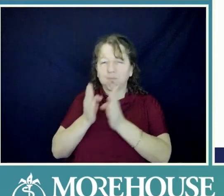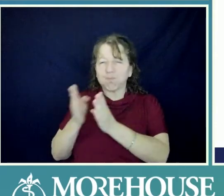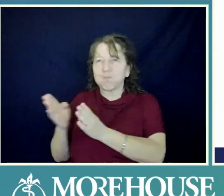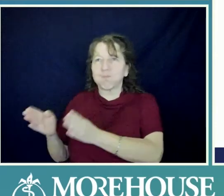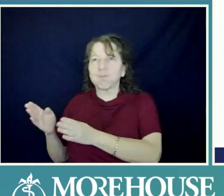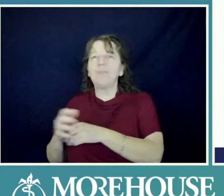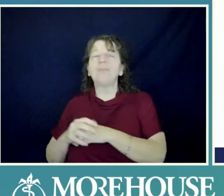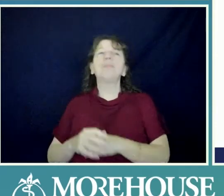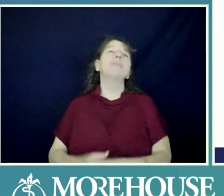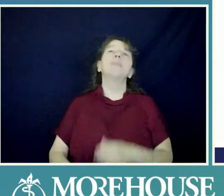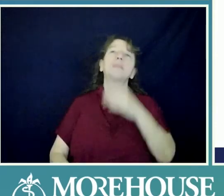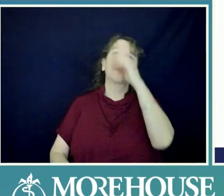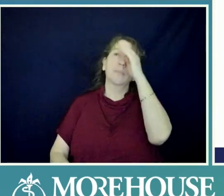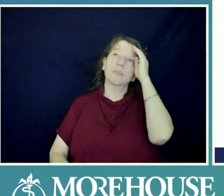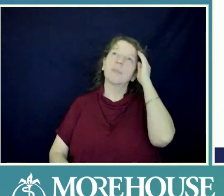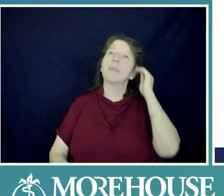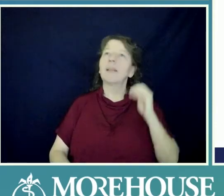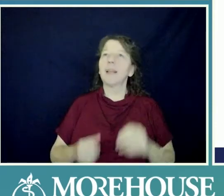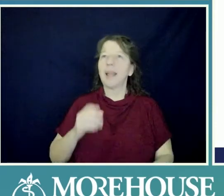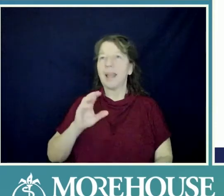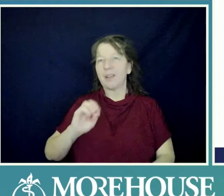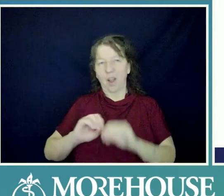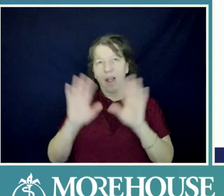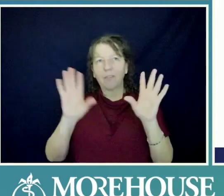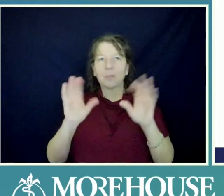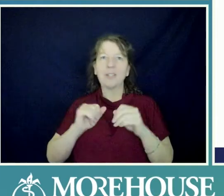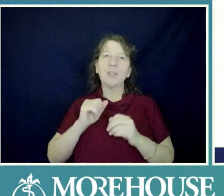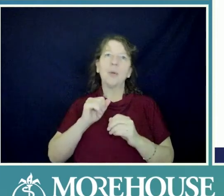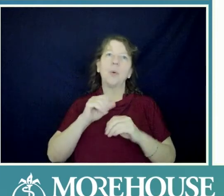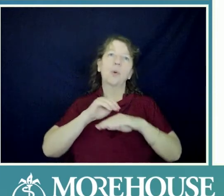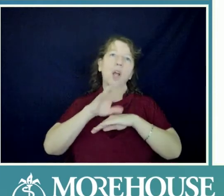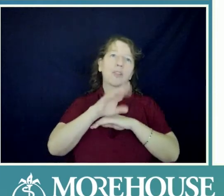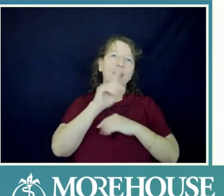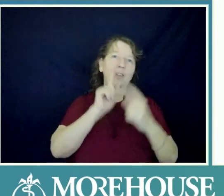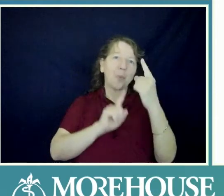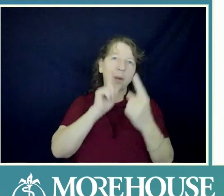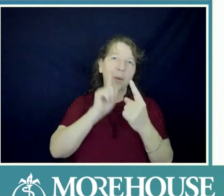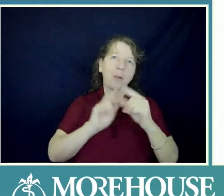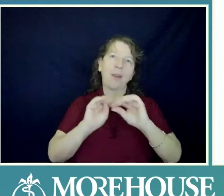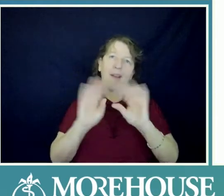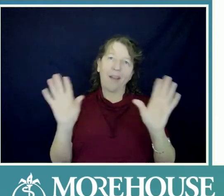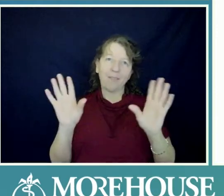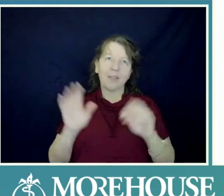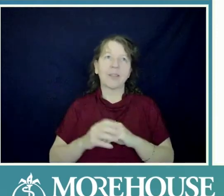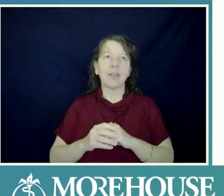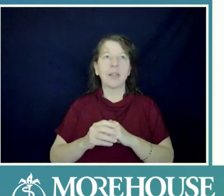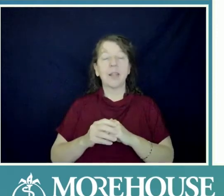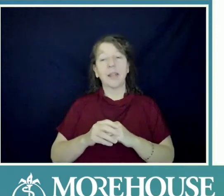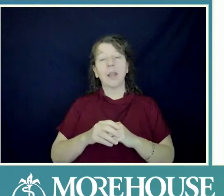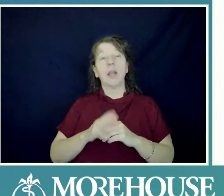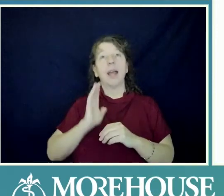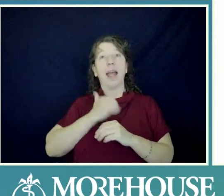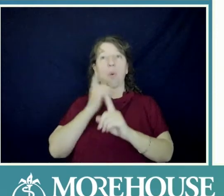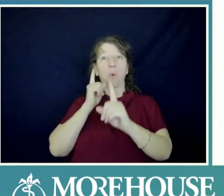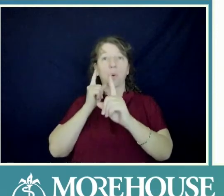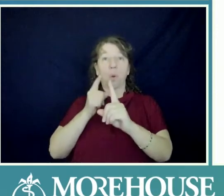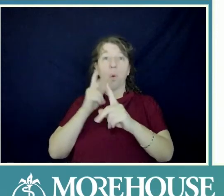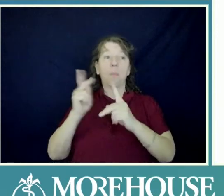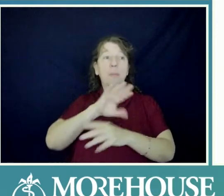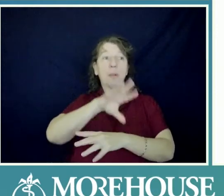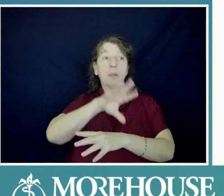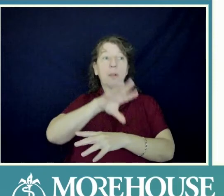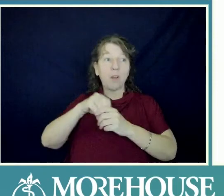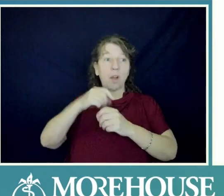also obviously do one-on-one consults because we want people to continue to engage with us even once the course